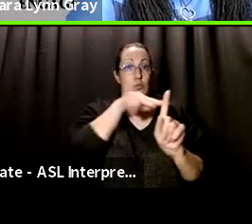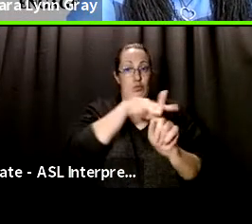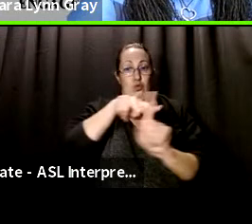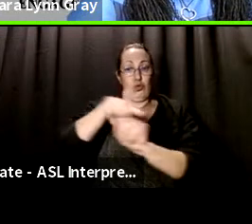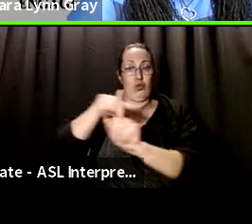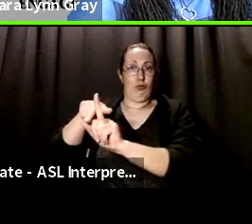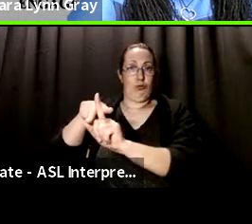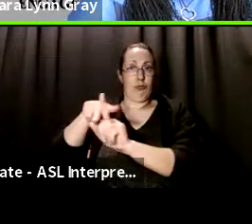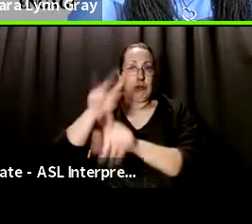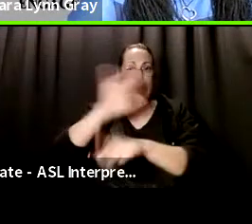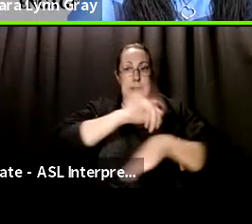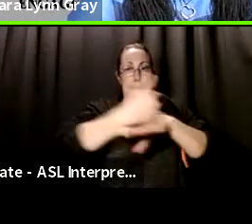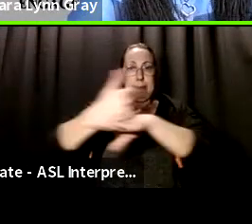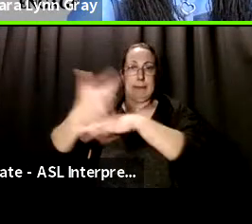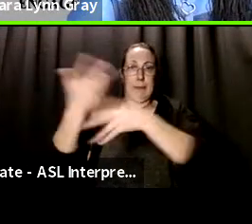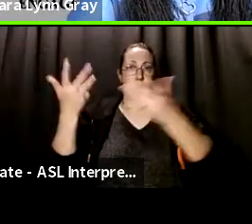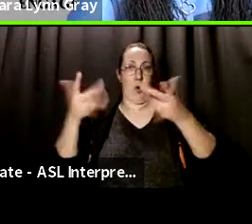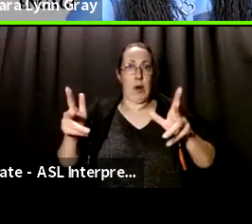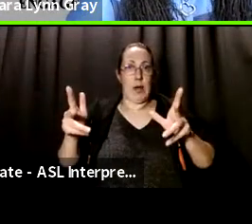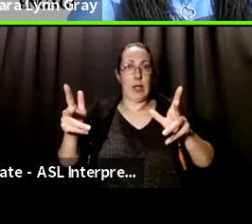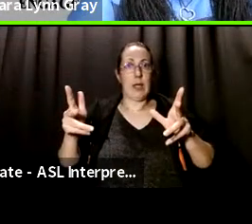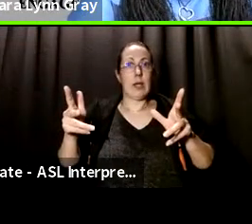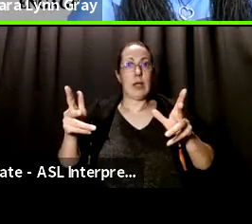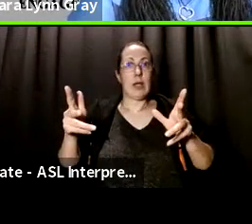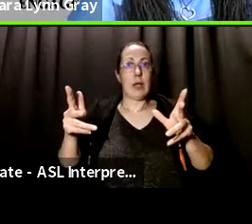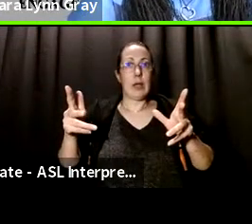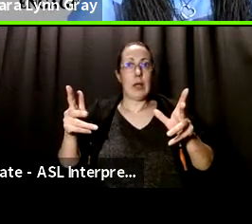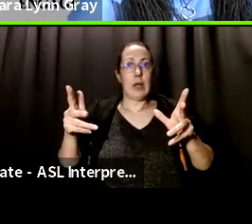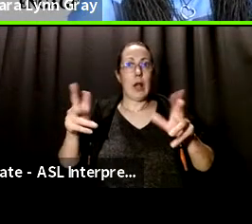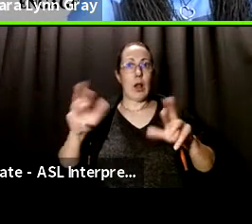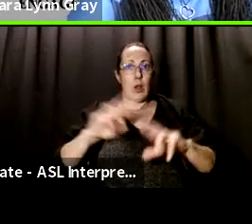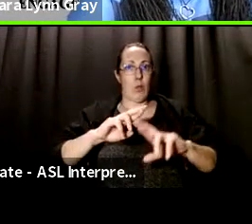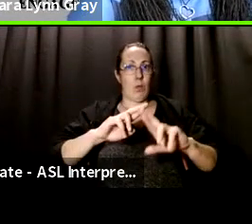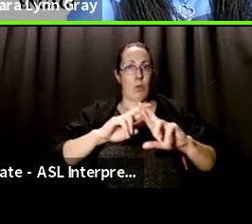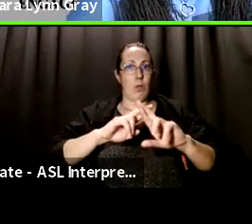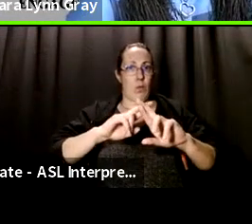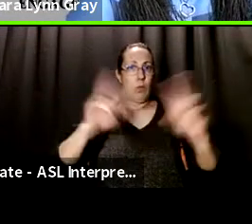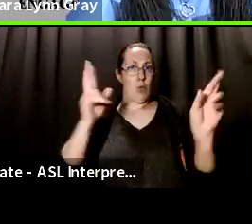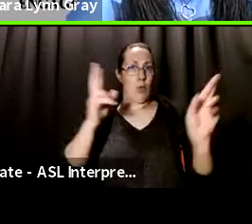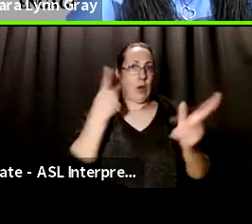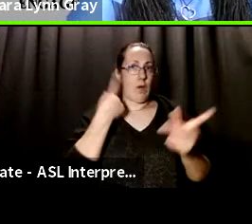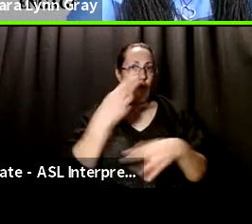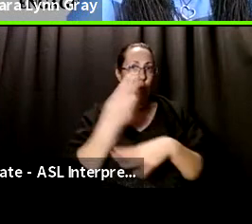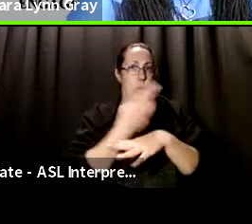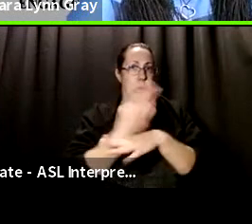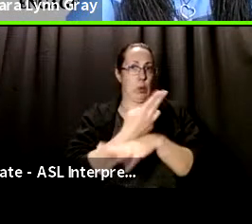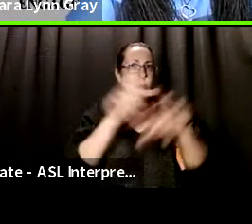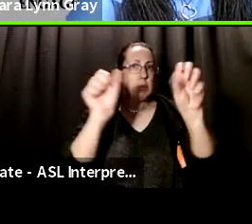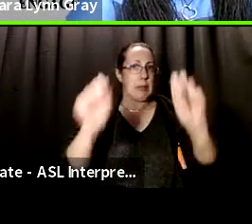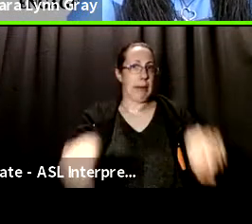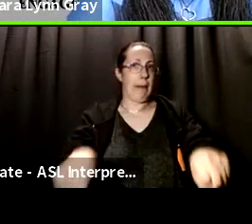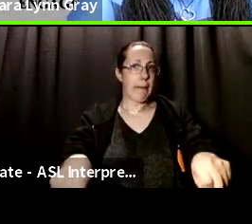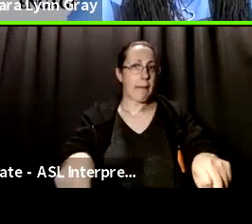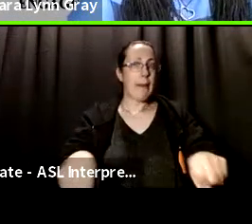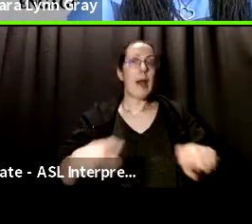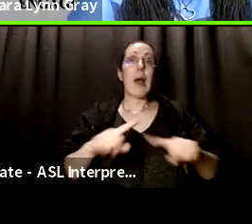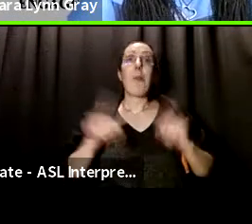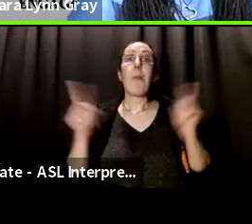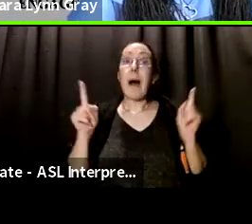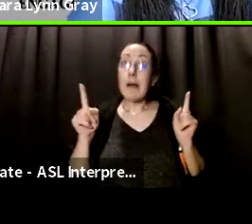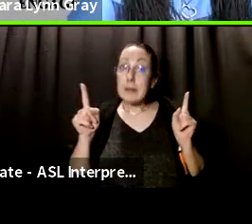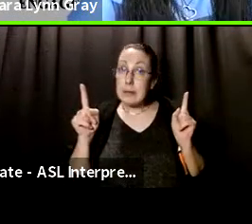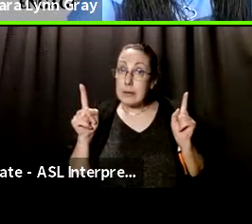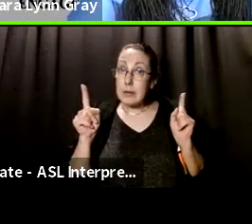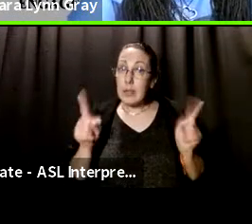installed are turned up and can be used, but the network that is to take advantage of